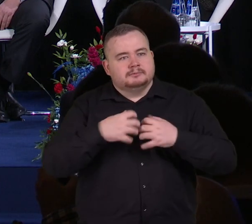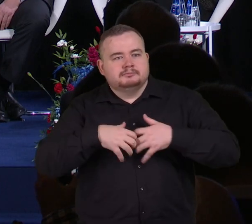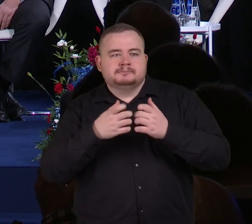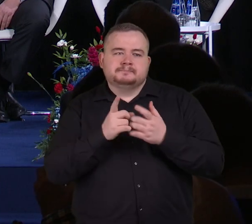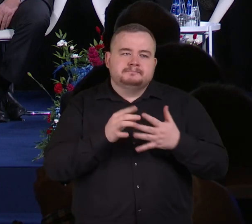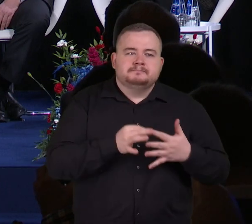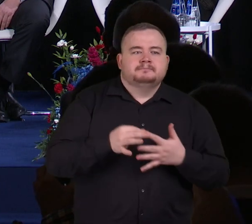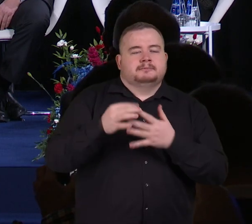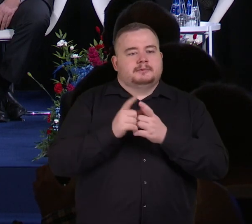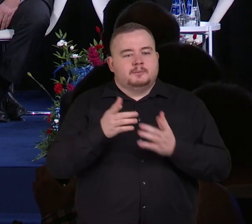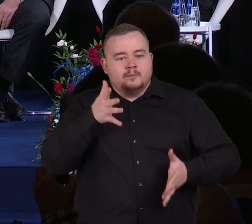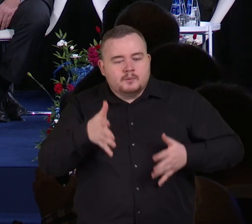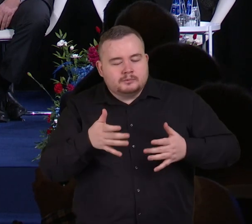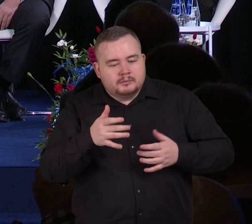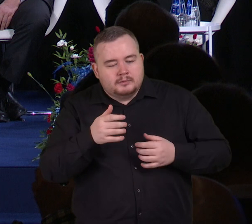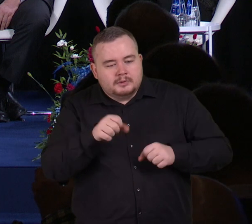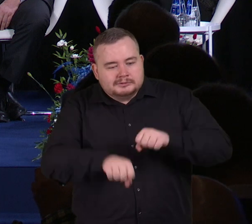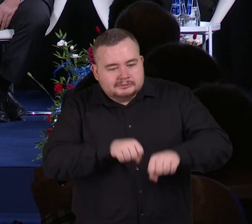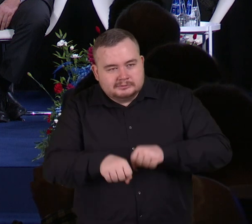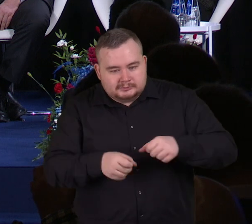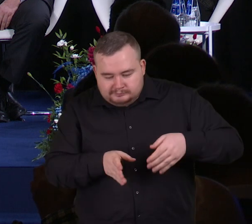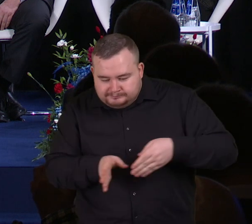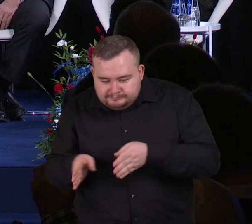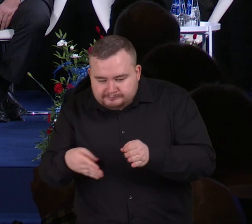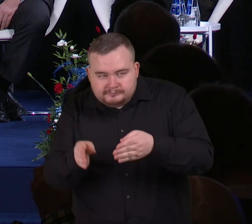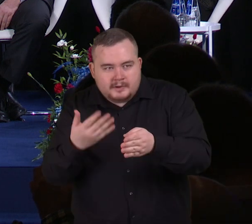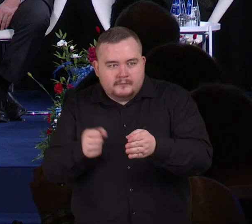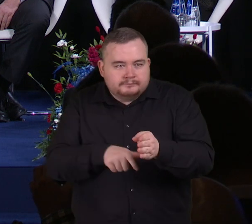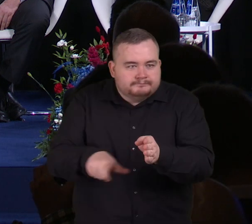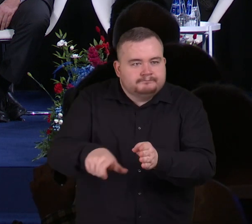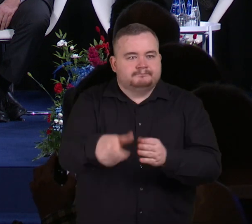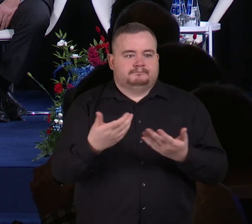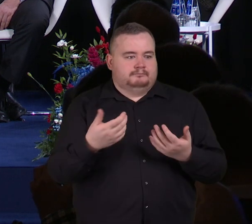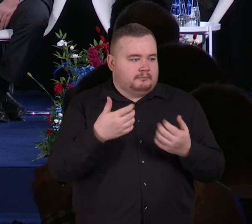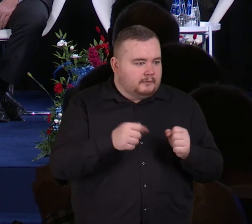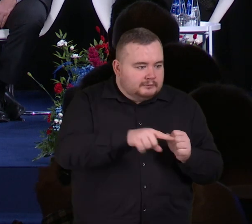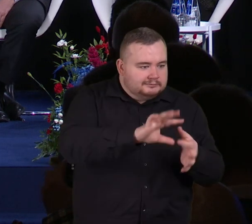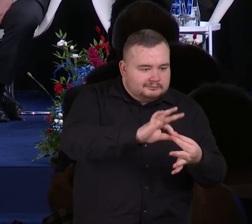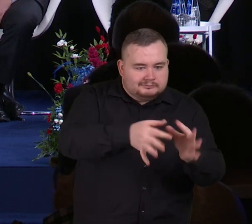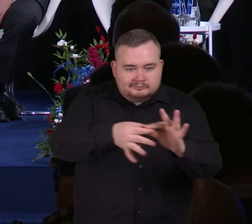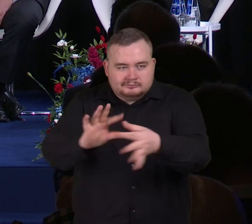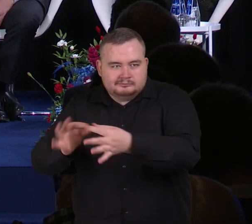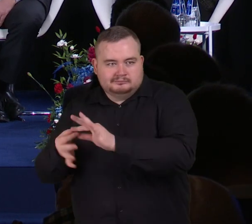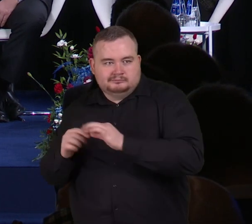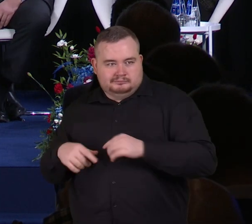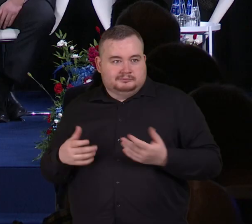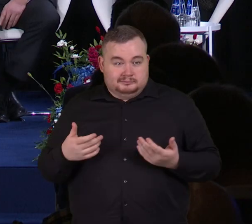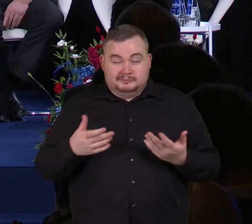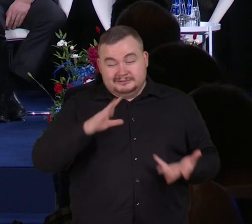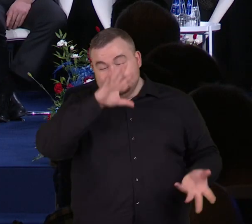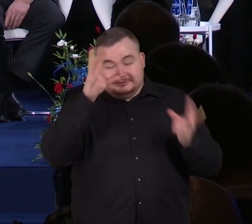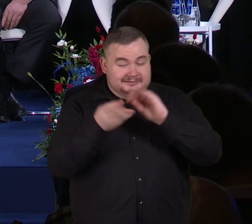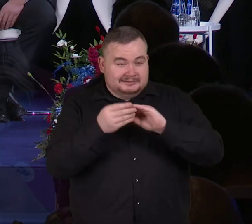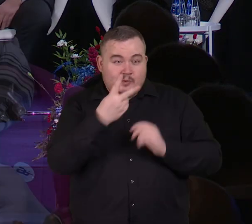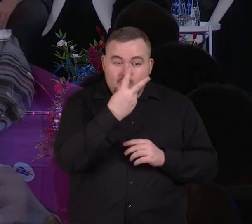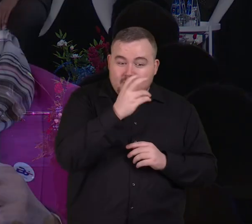through all these regions. It's about 2,000 kilometers. So I suppose this is the most known project which was made by the program.